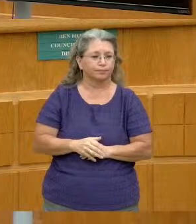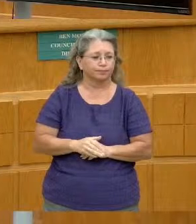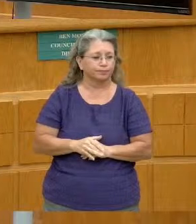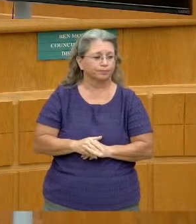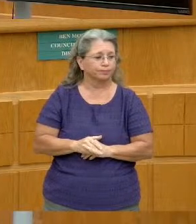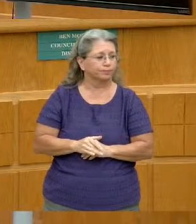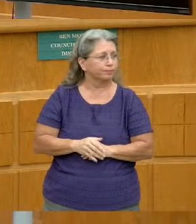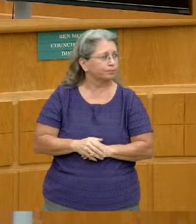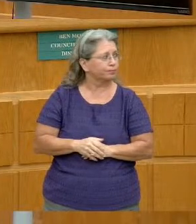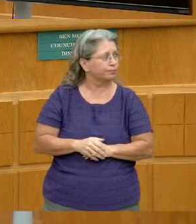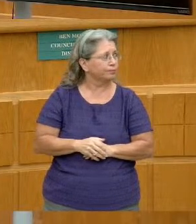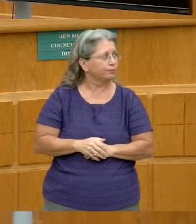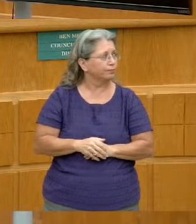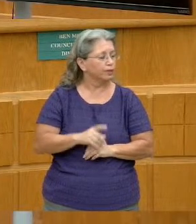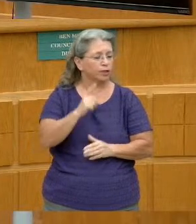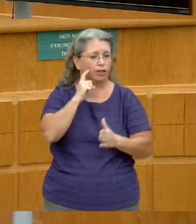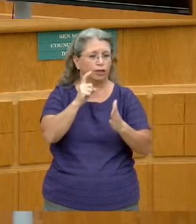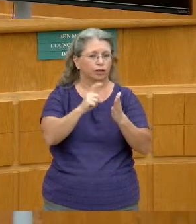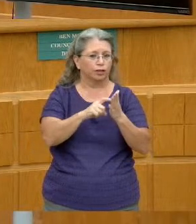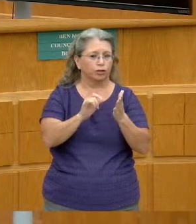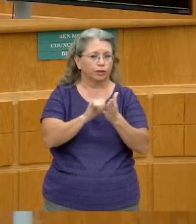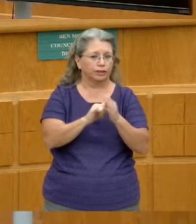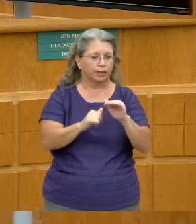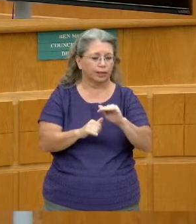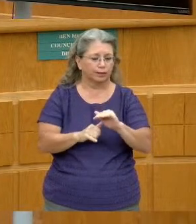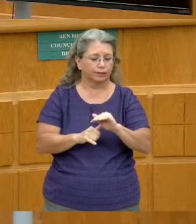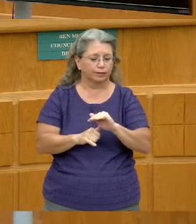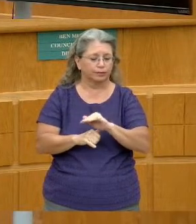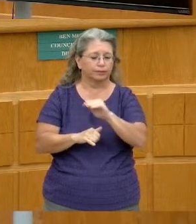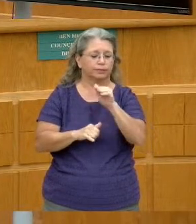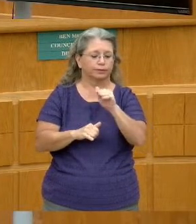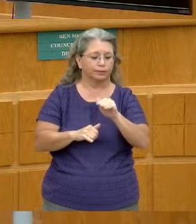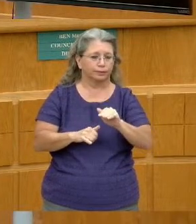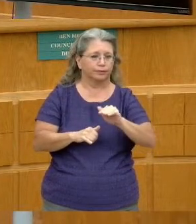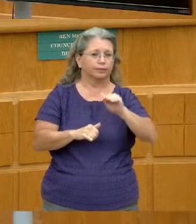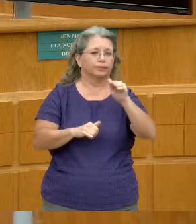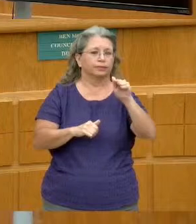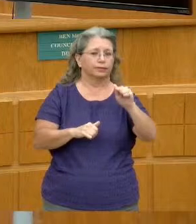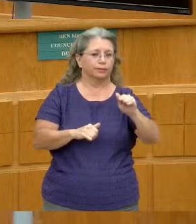the spike, and you can see the second wave and the kind of the first wave.